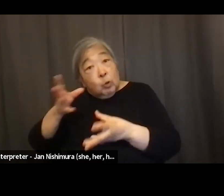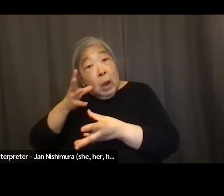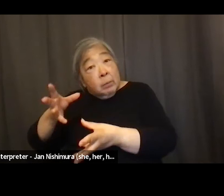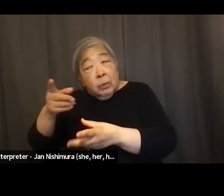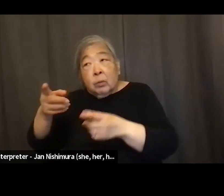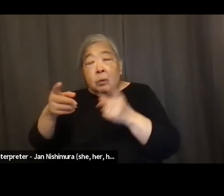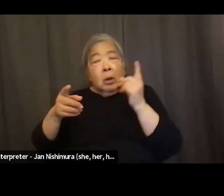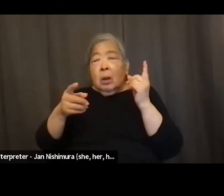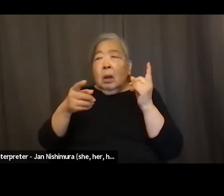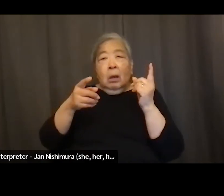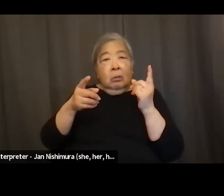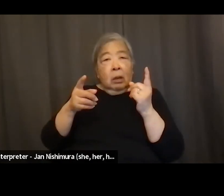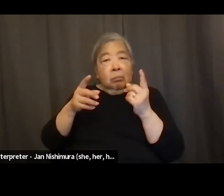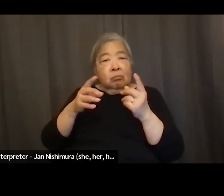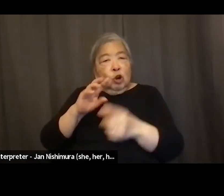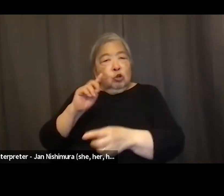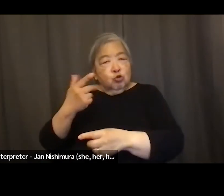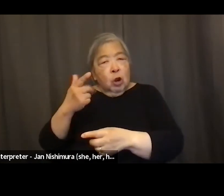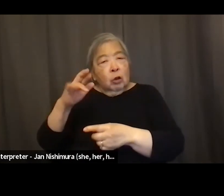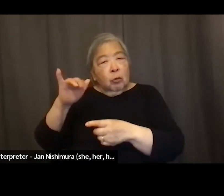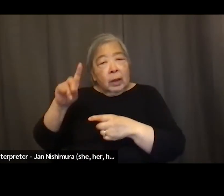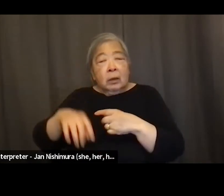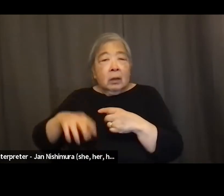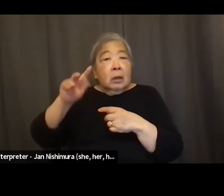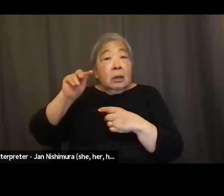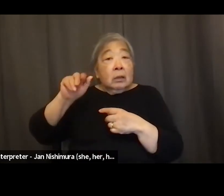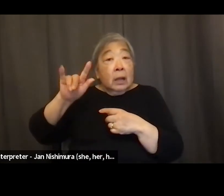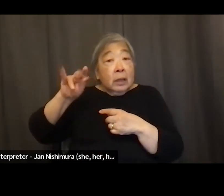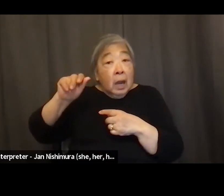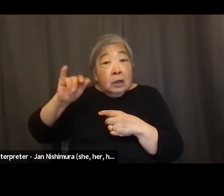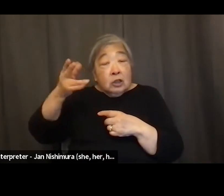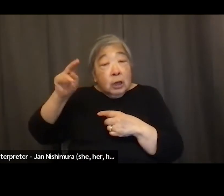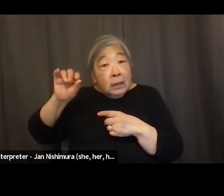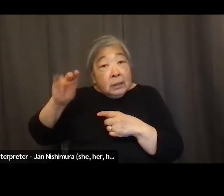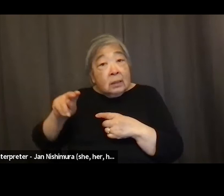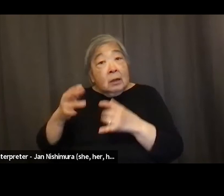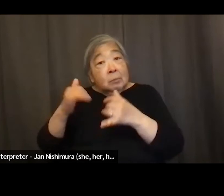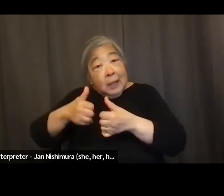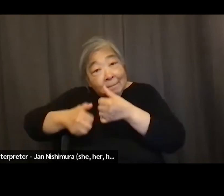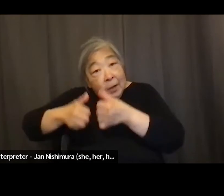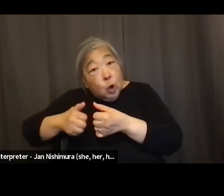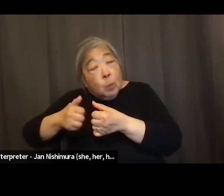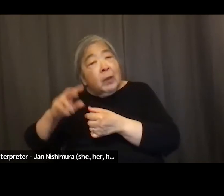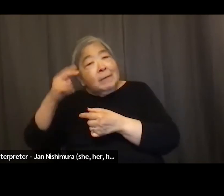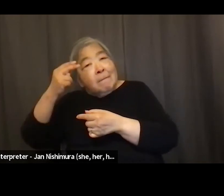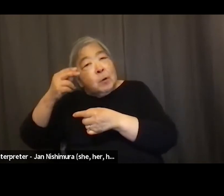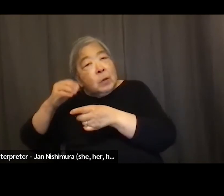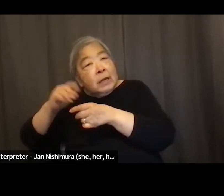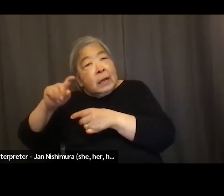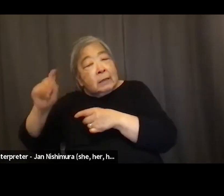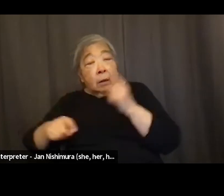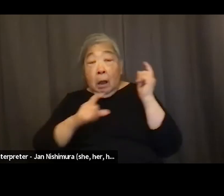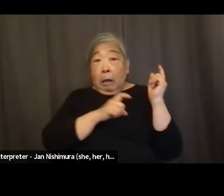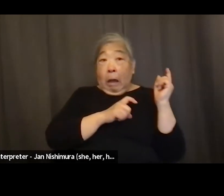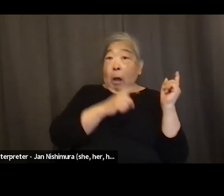murdered. One can think of a Tatiana Jefferson playing video games with her nephew in Texas when a cop thinks she's an